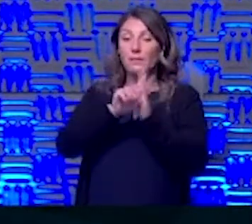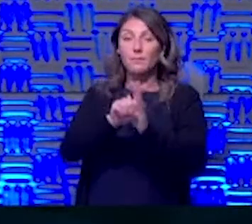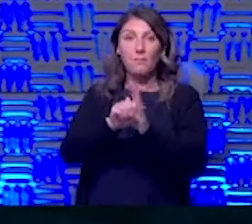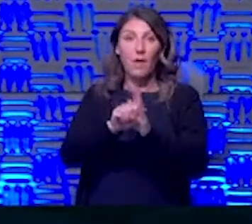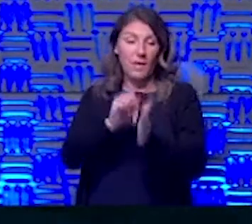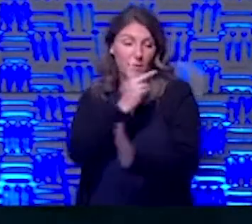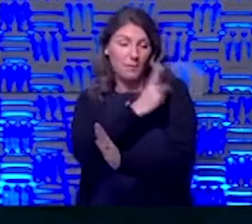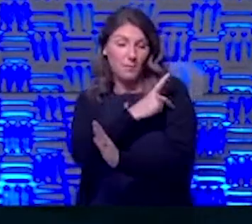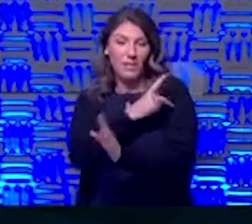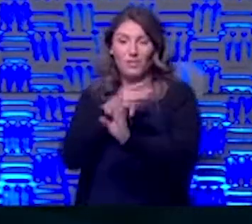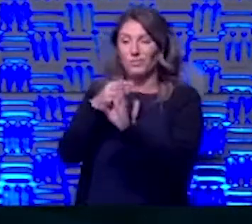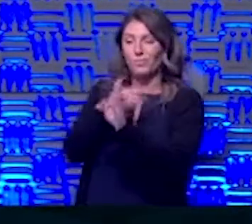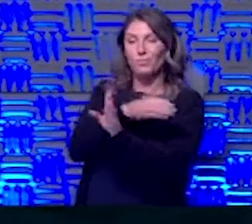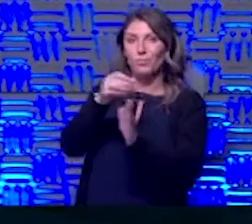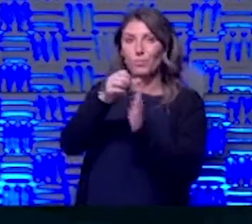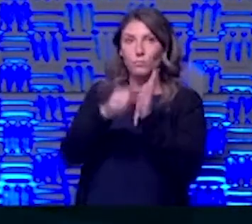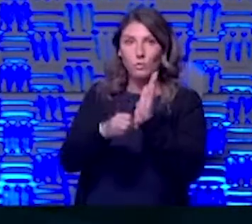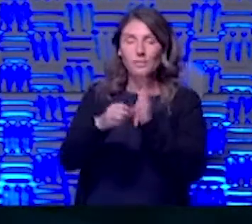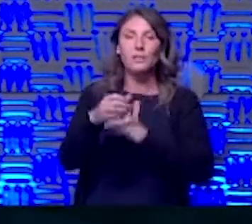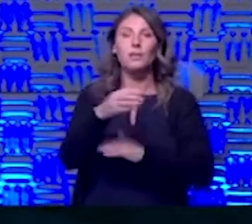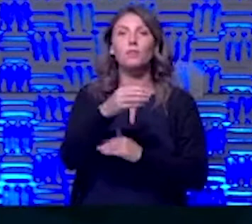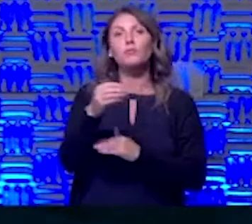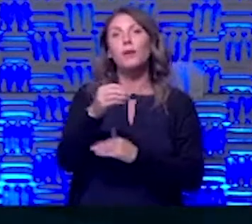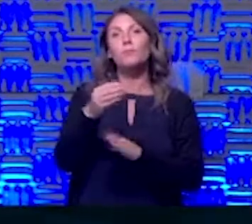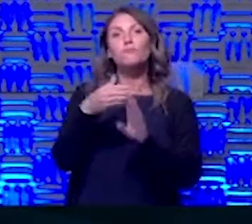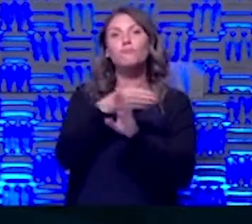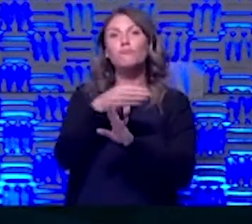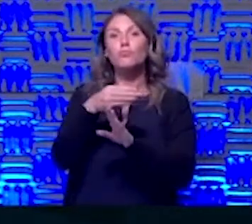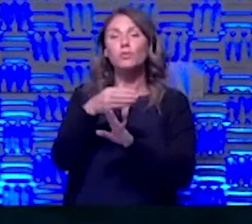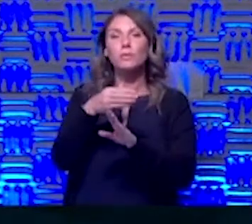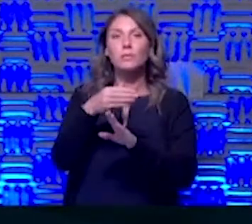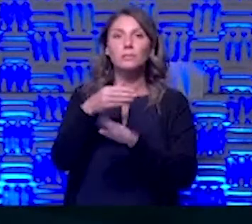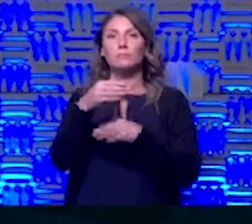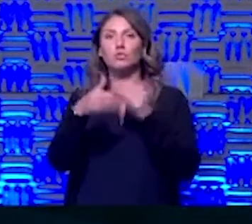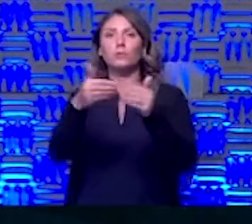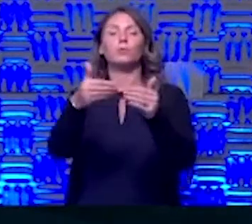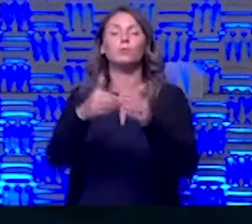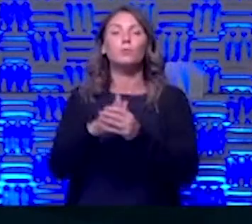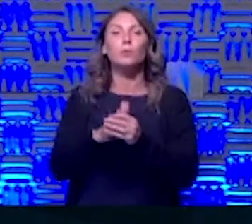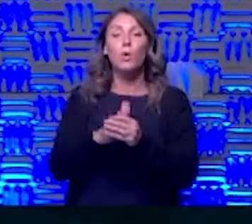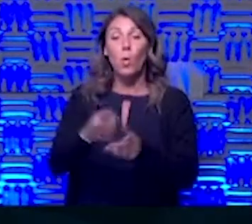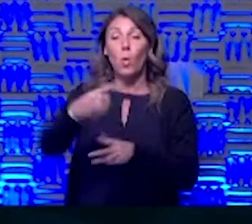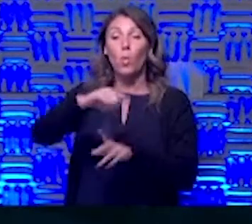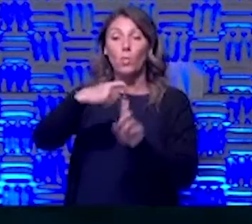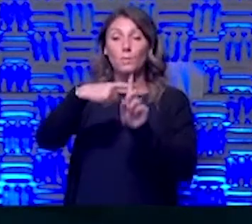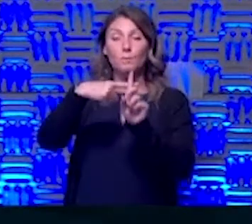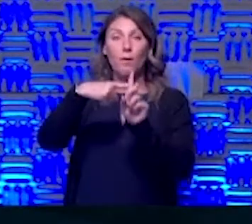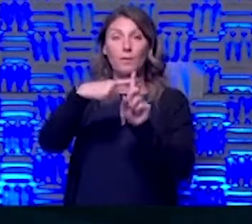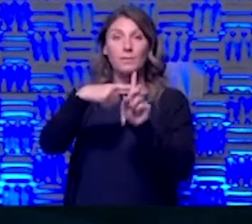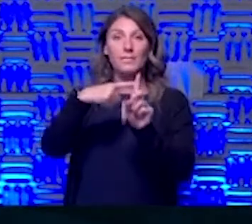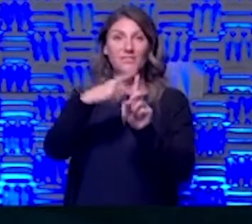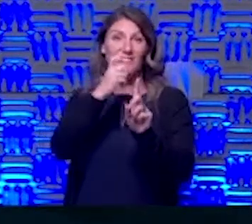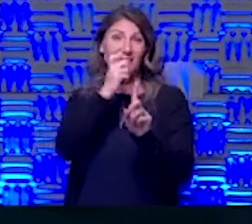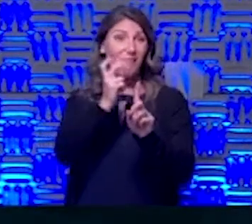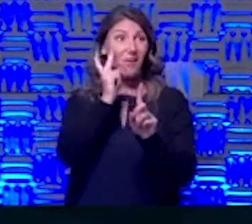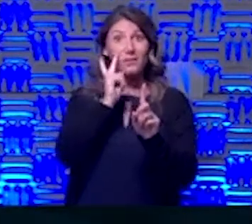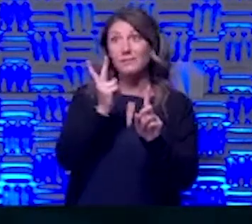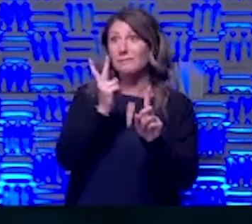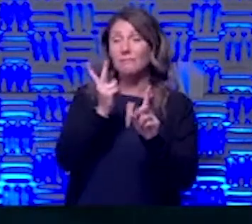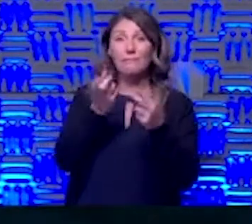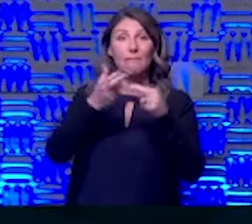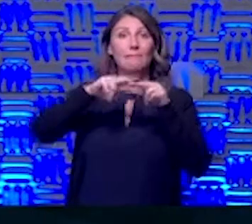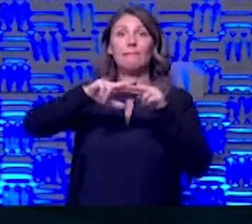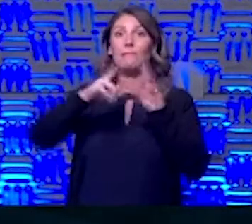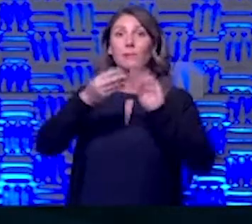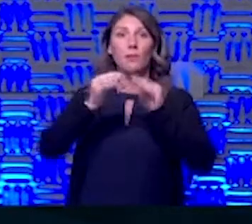testing pre-procedure and pre-surgery, those positives have not really seen an increase, and